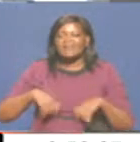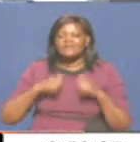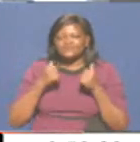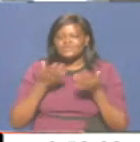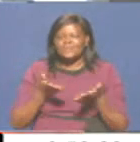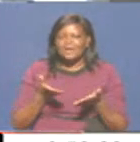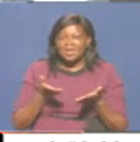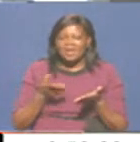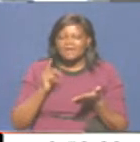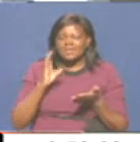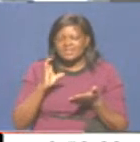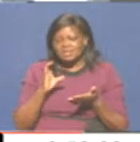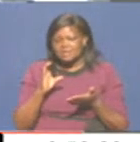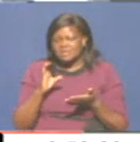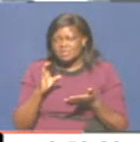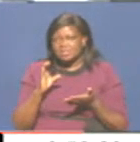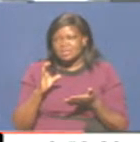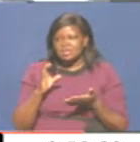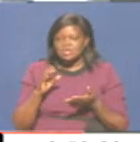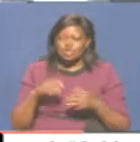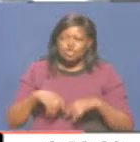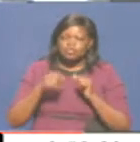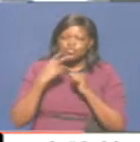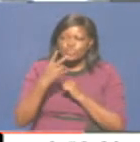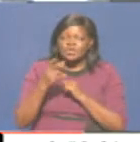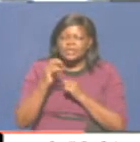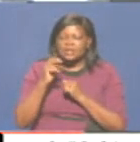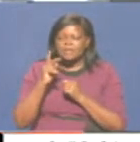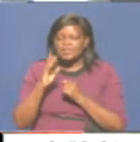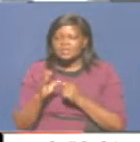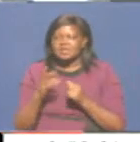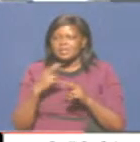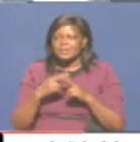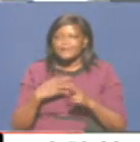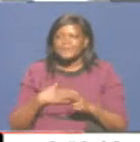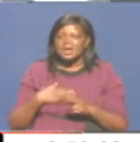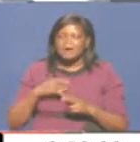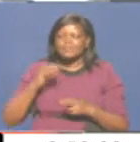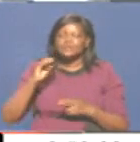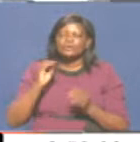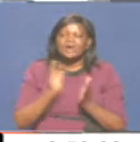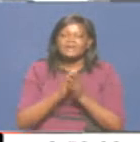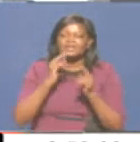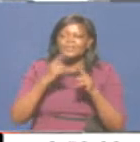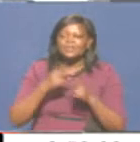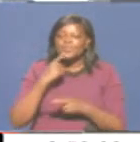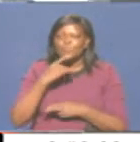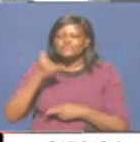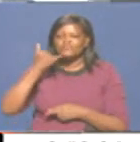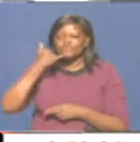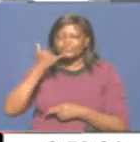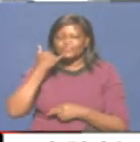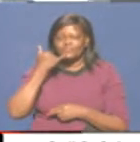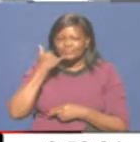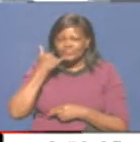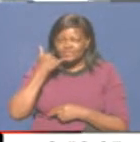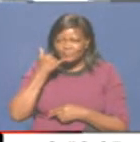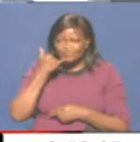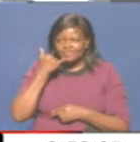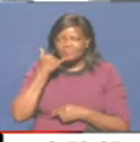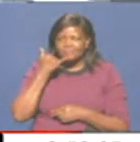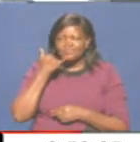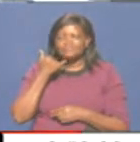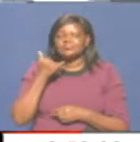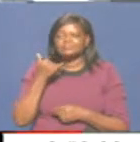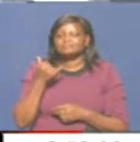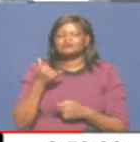at KBC. So keep watching KBC. My name is Purity Museo. Susan Fuku has been our sign language interpreter tonight.